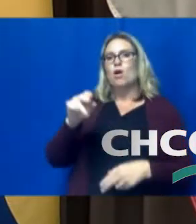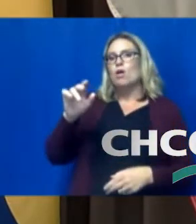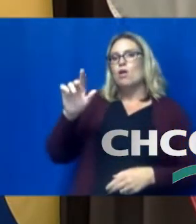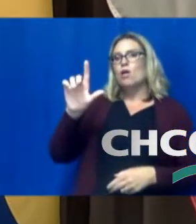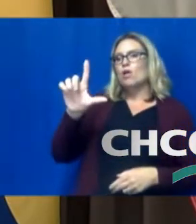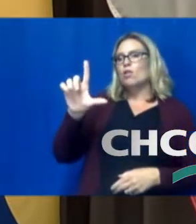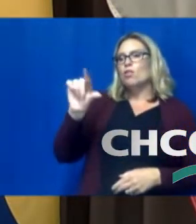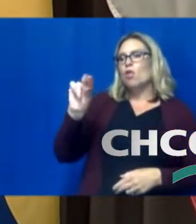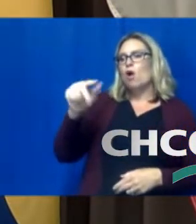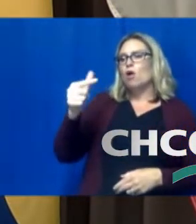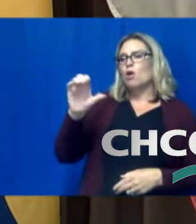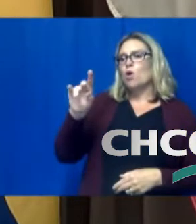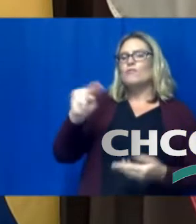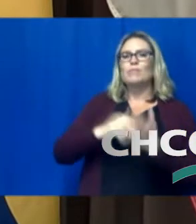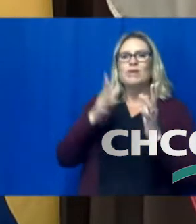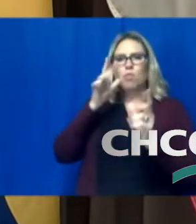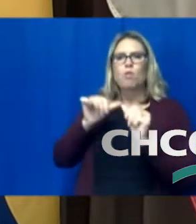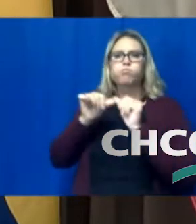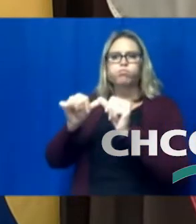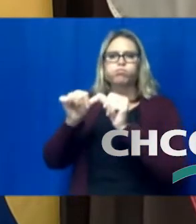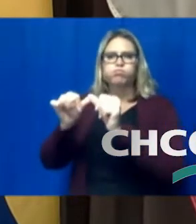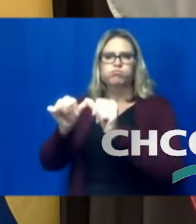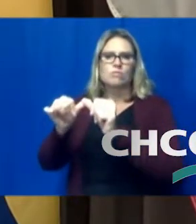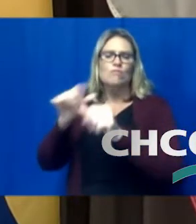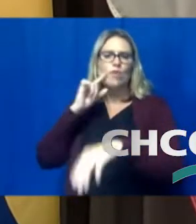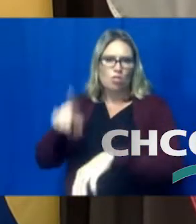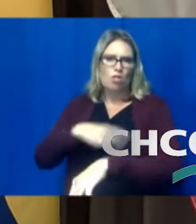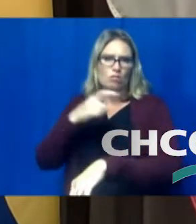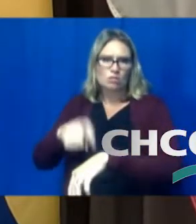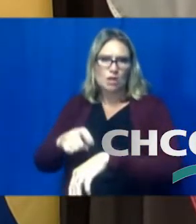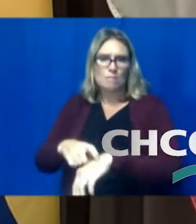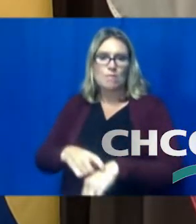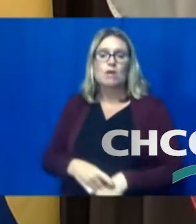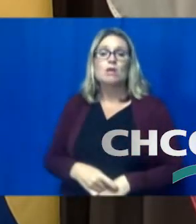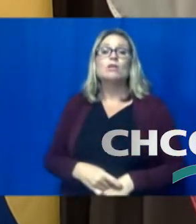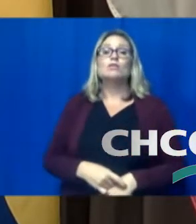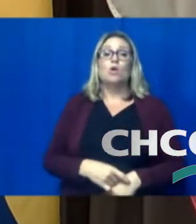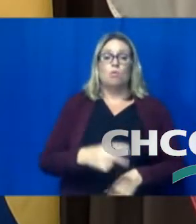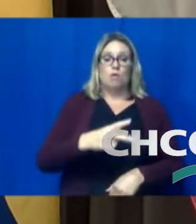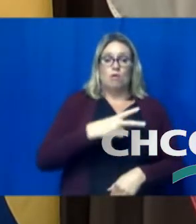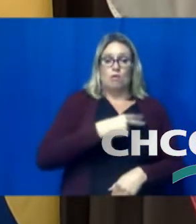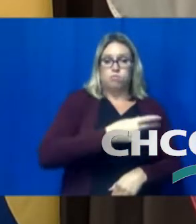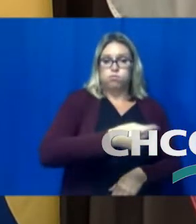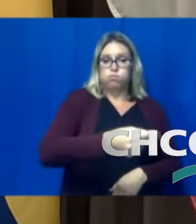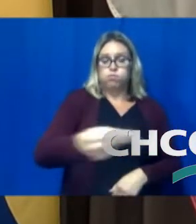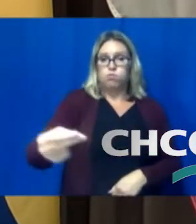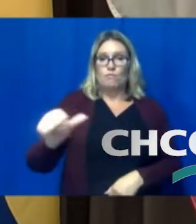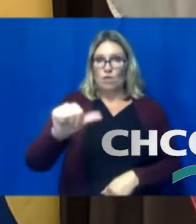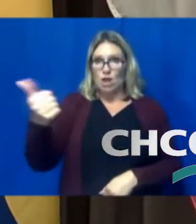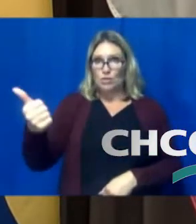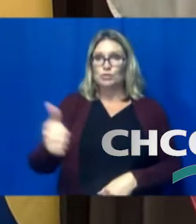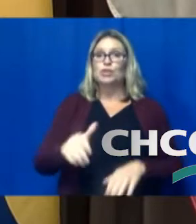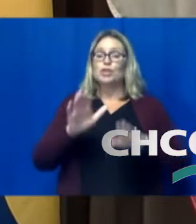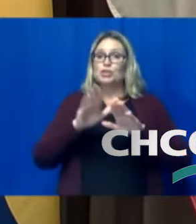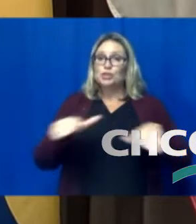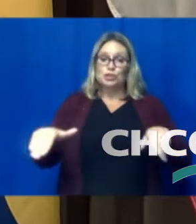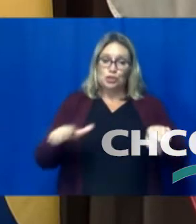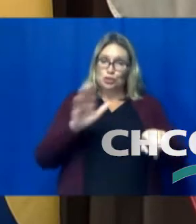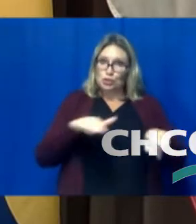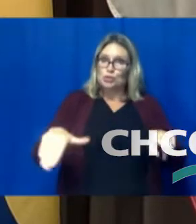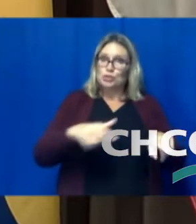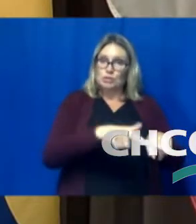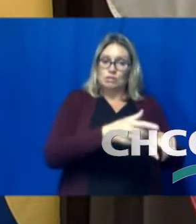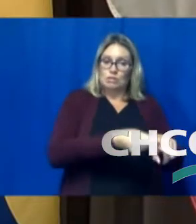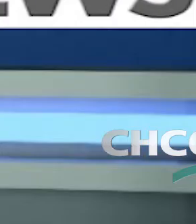symptoms. As far as transmission to others, it's also been shown that children will transmit the virus just